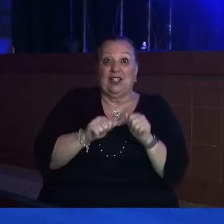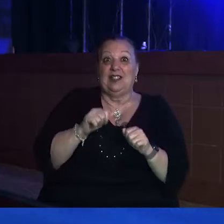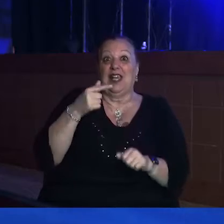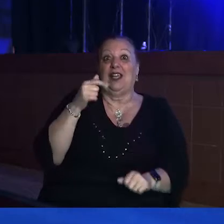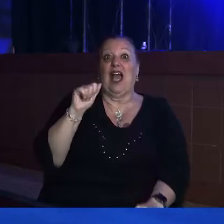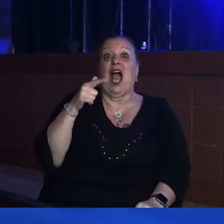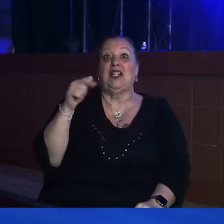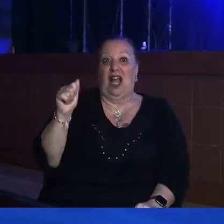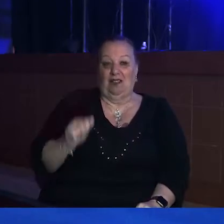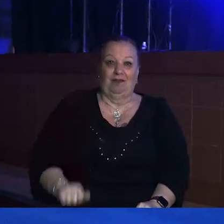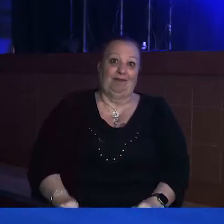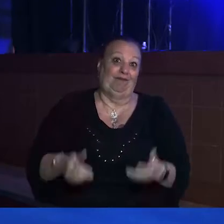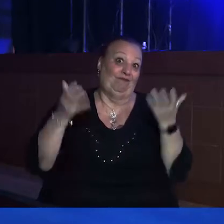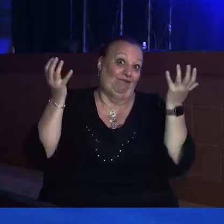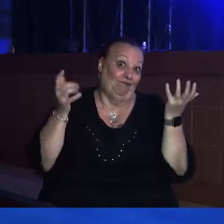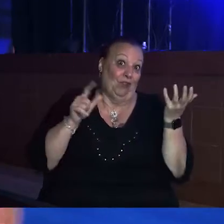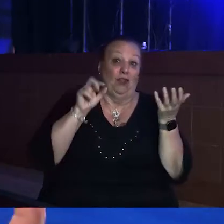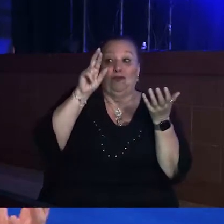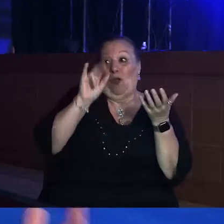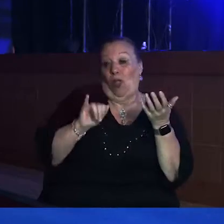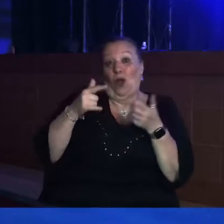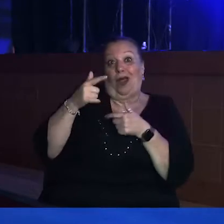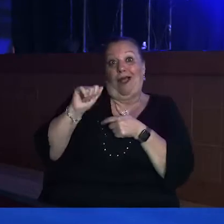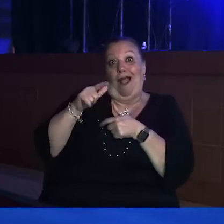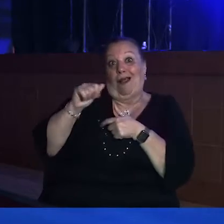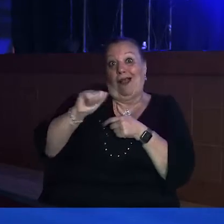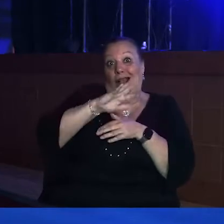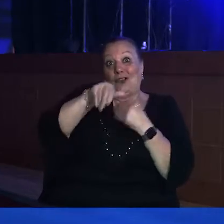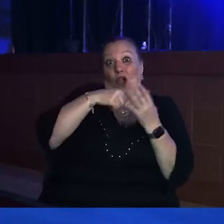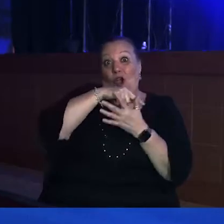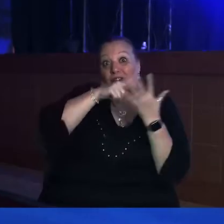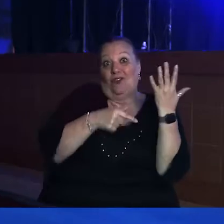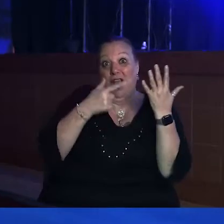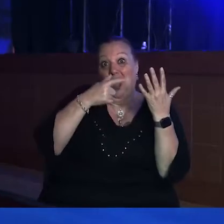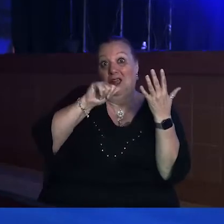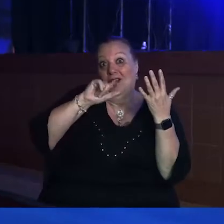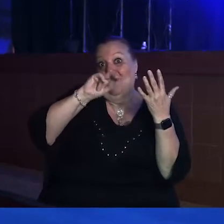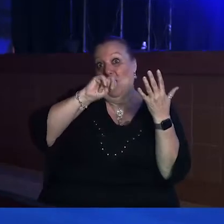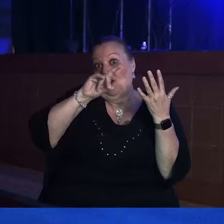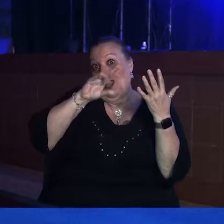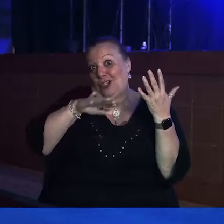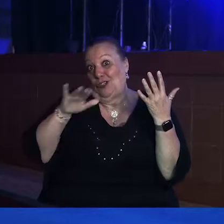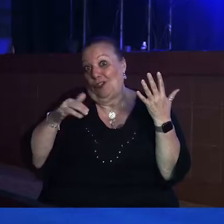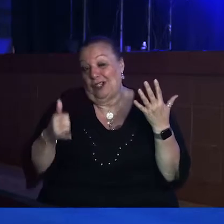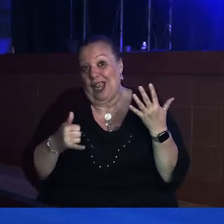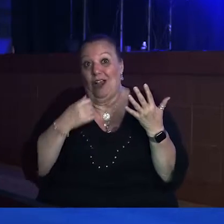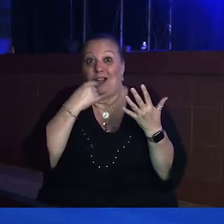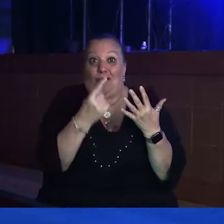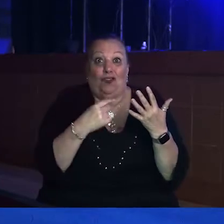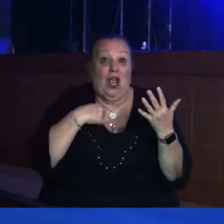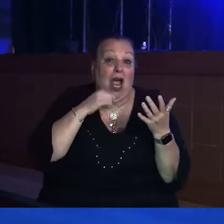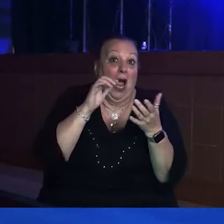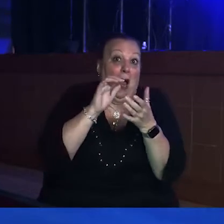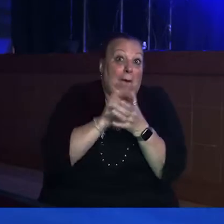so Lori is Gaga to all 5 of our grandchildren. As I've told you, I'm married to